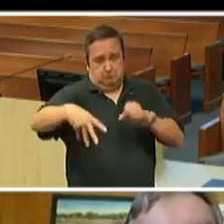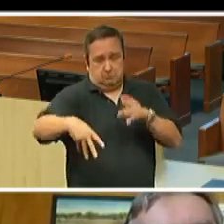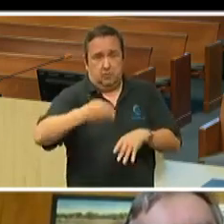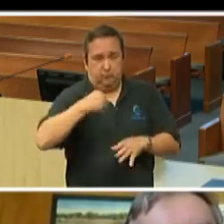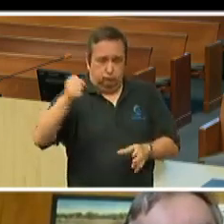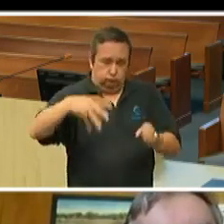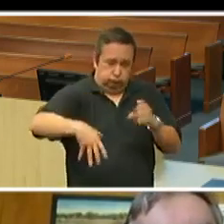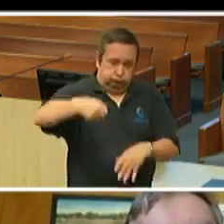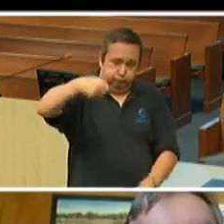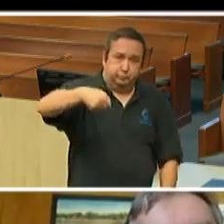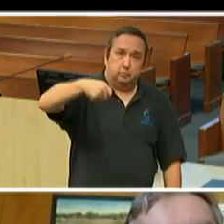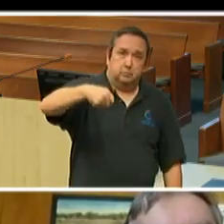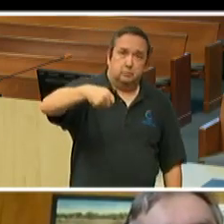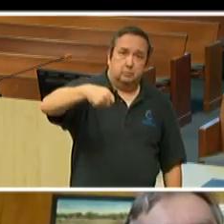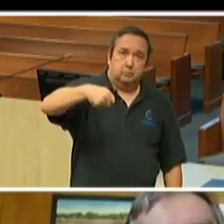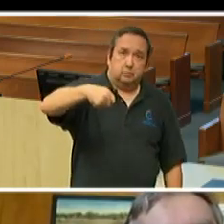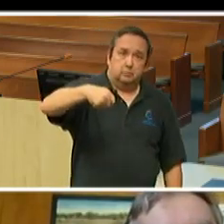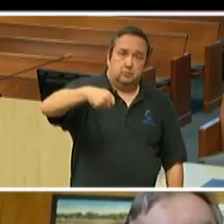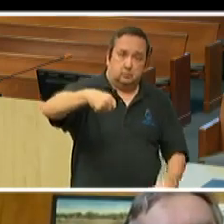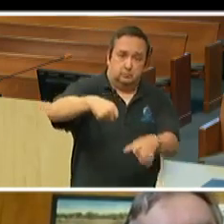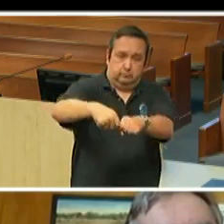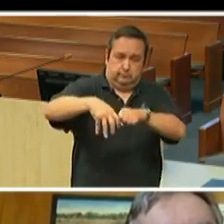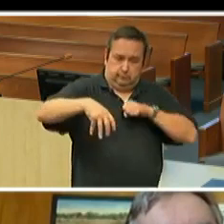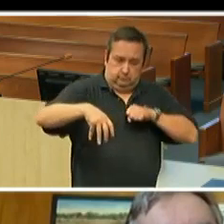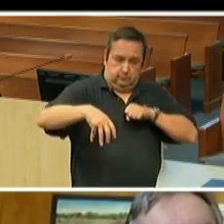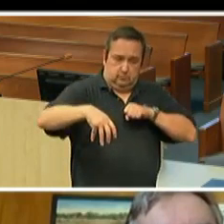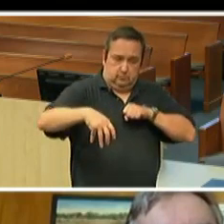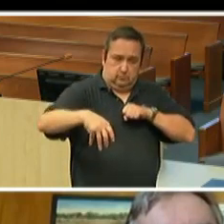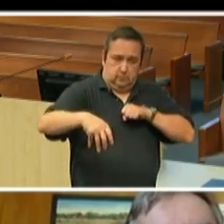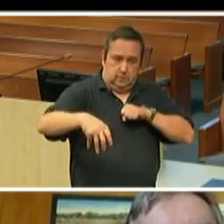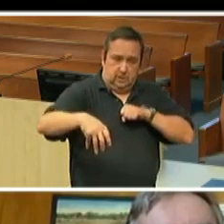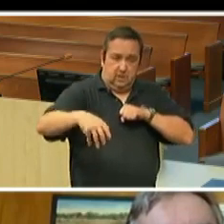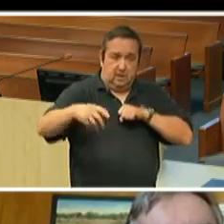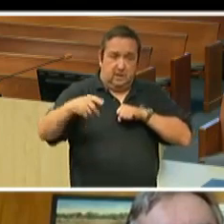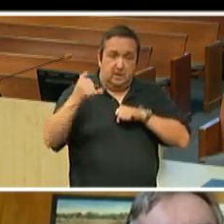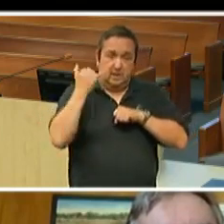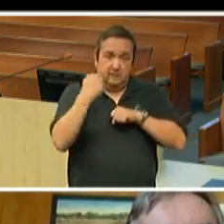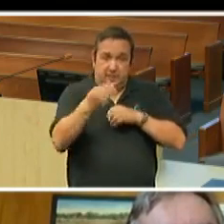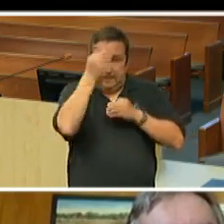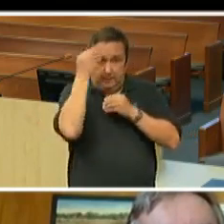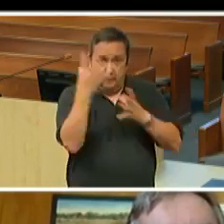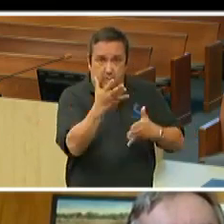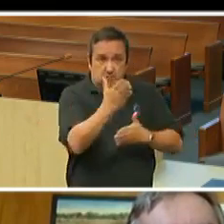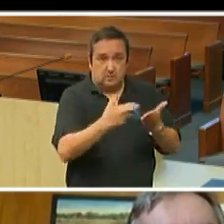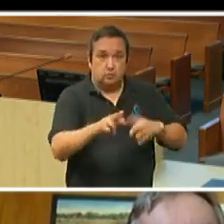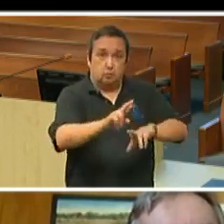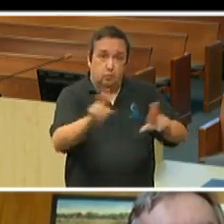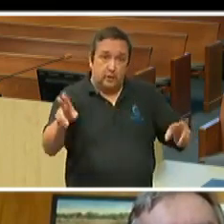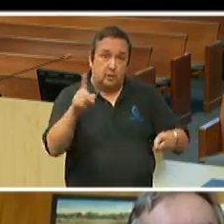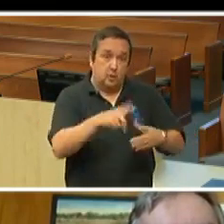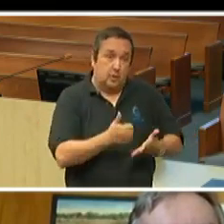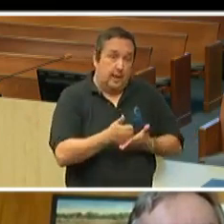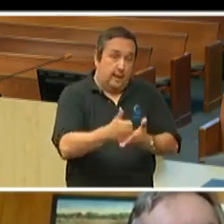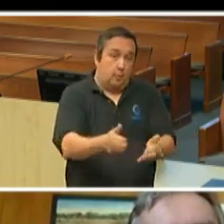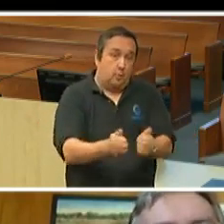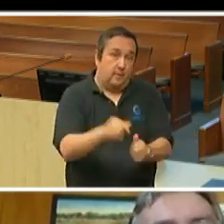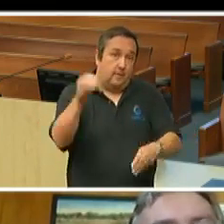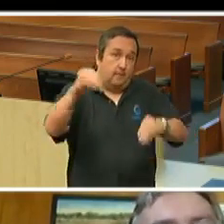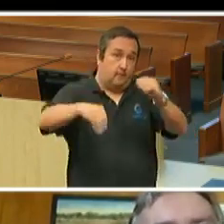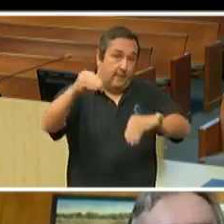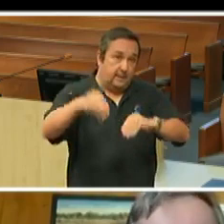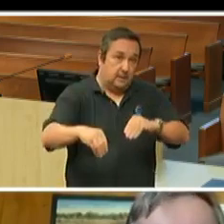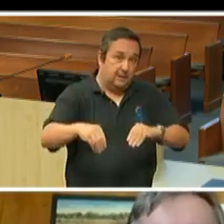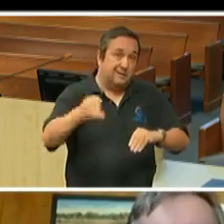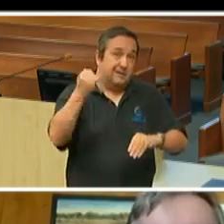putting them in the bag. And so if we could communicate to stores that maybe someone could be ready to assist with bagging